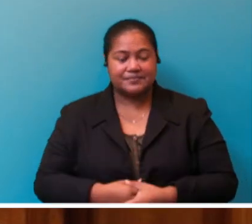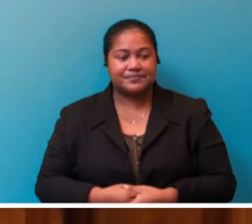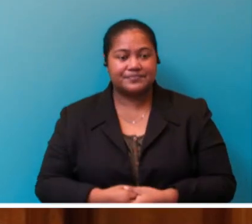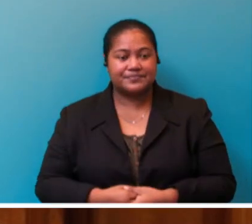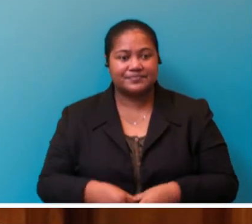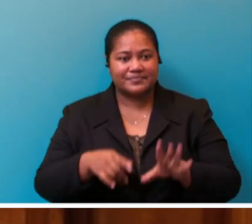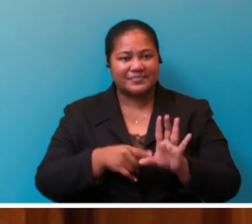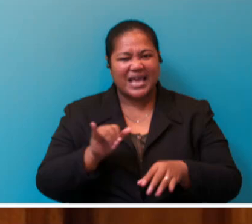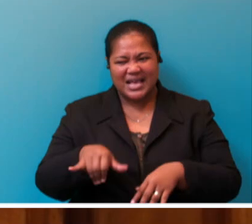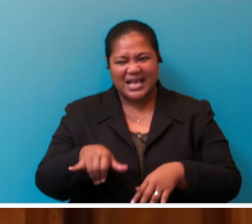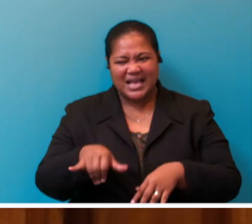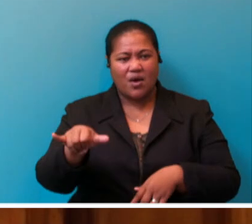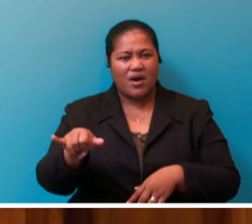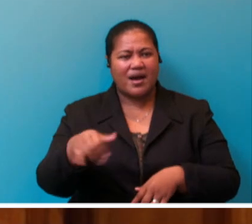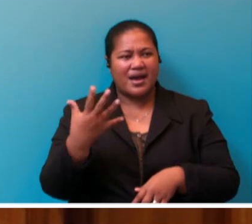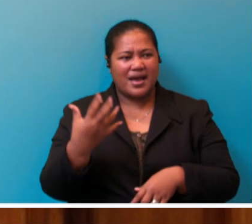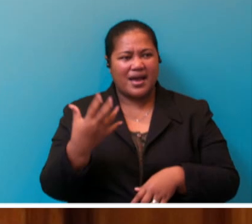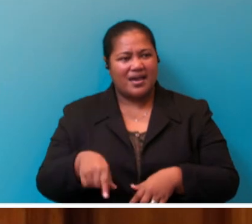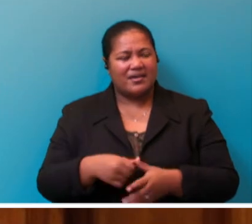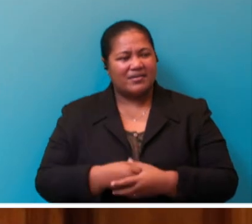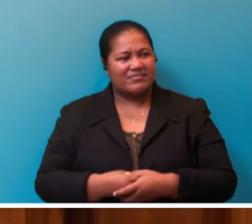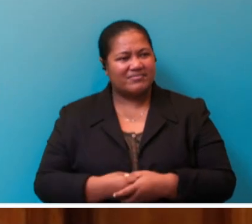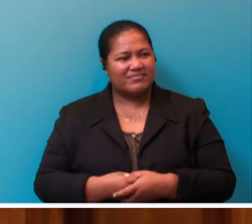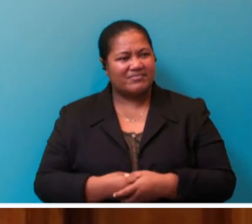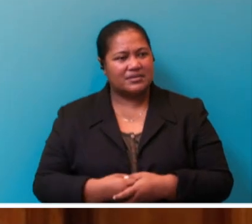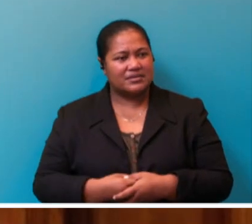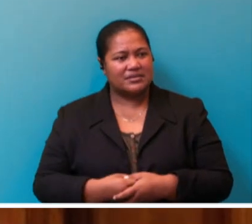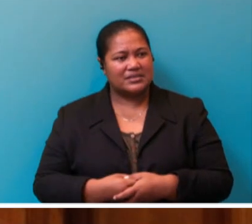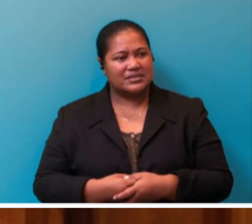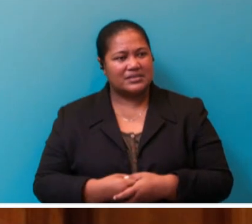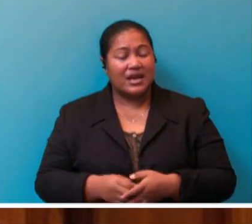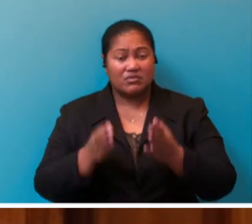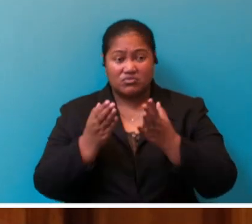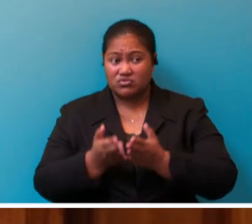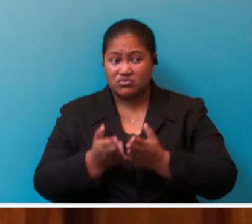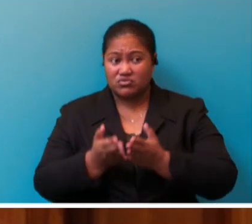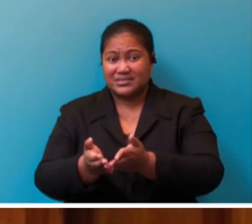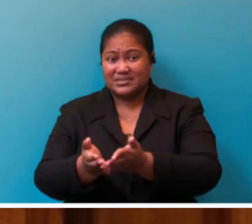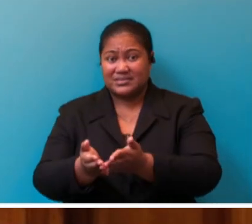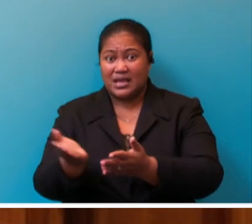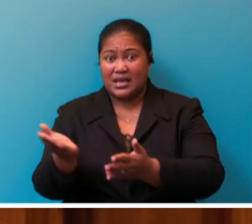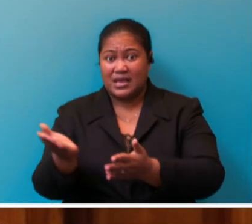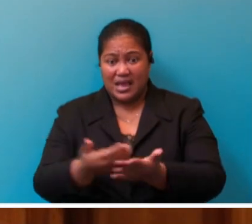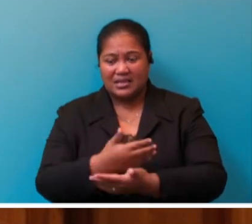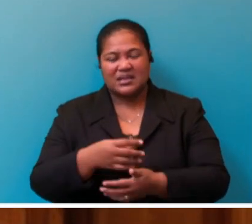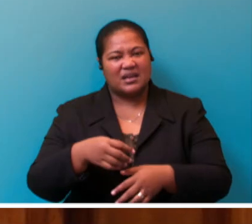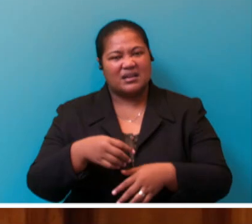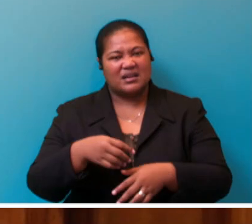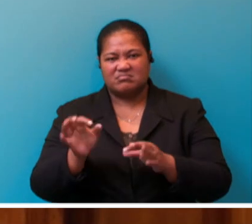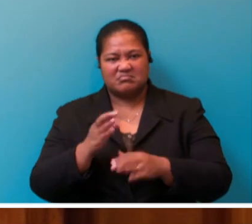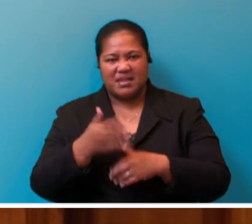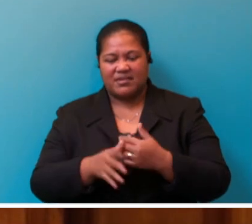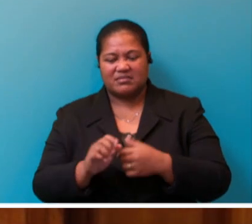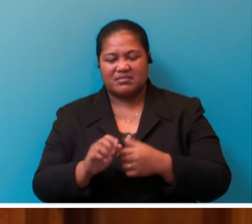Asawirara village welcomed the Seaborne Pursuit cruise liner after a 16-year absence.